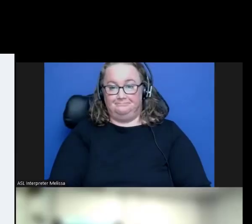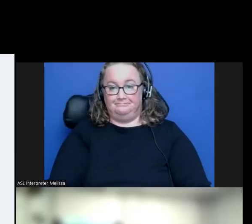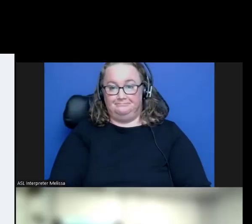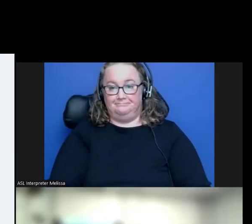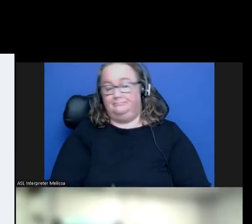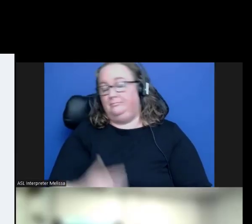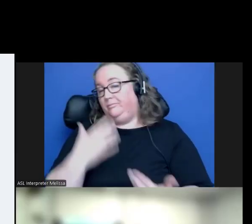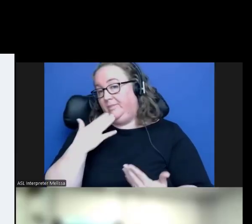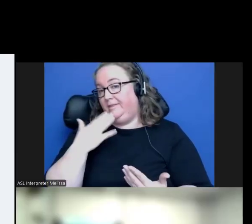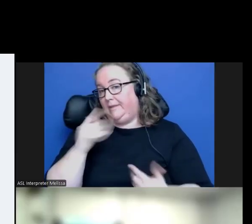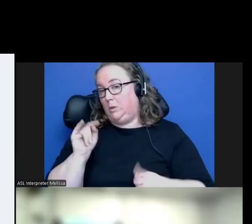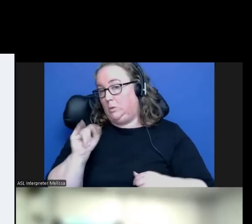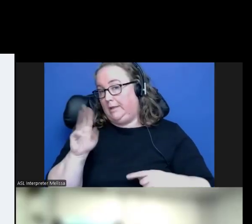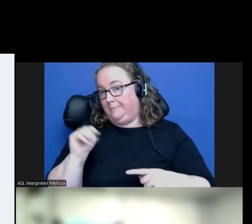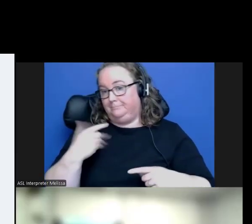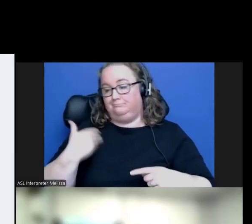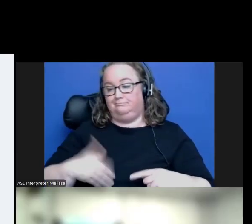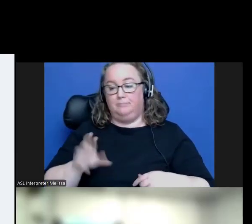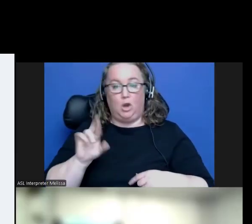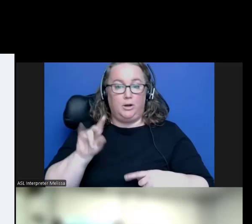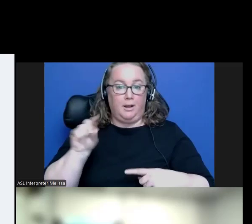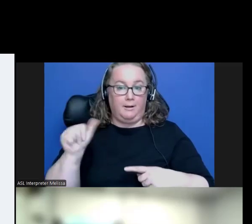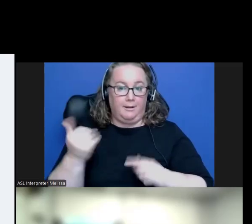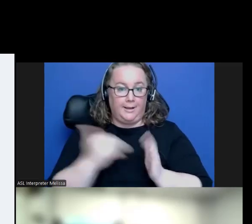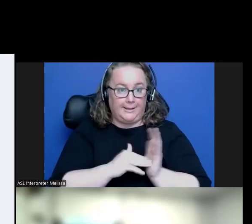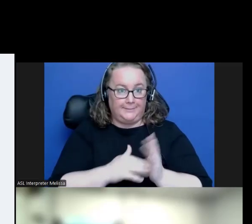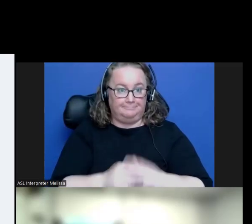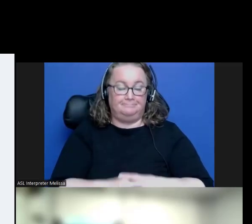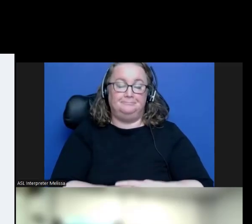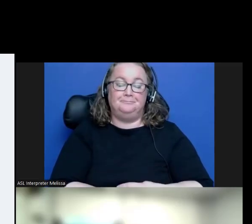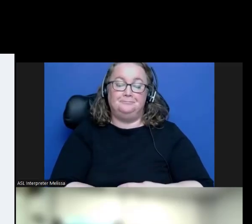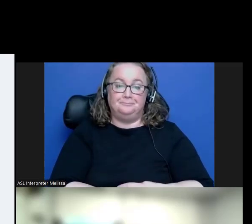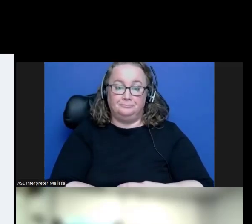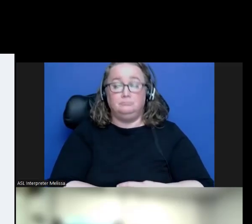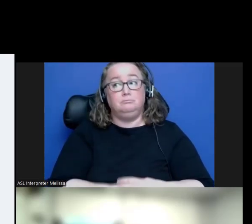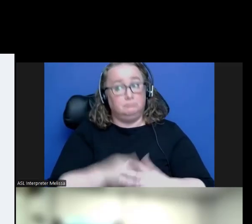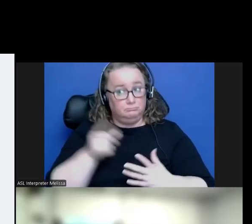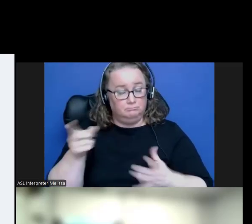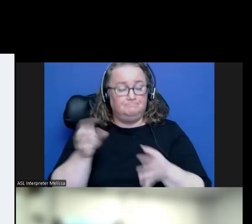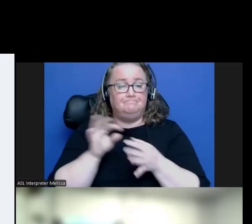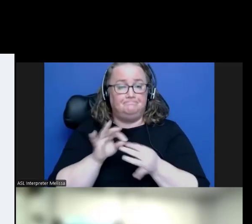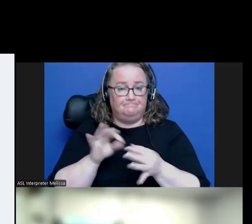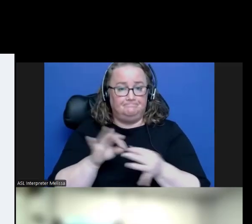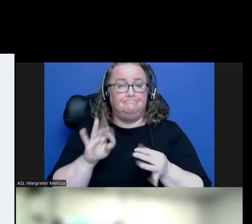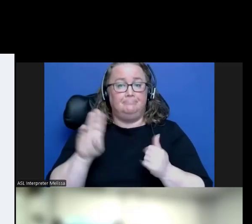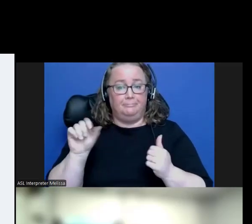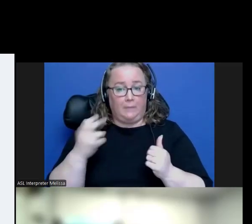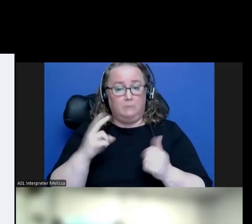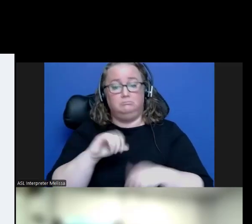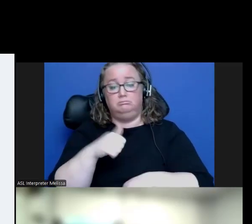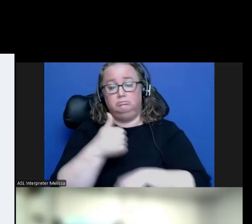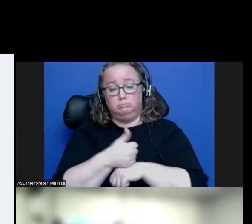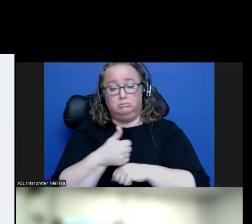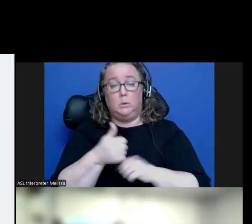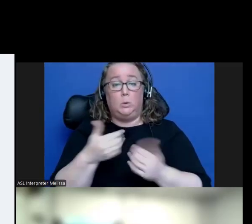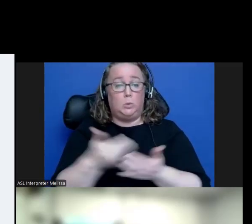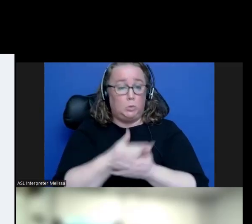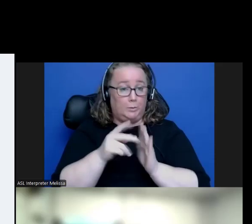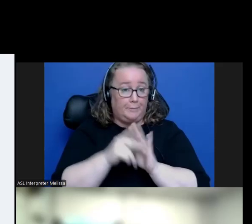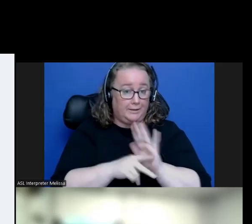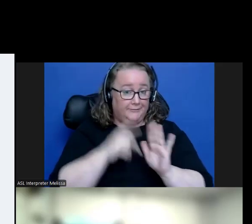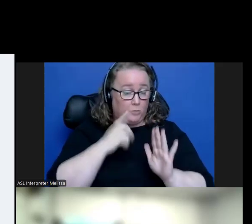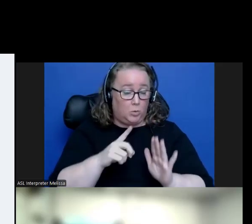Thank you, Tatum. This is Ariana. Although, as Tatum said, Bridgewater implemented these new policies on